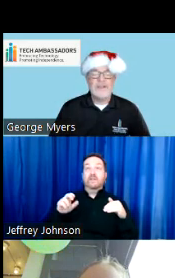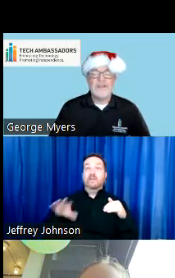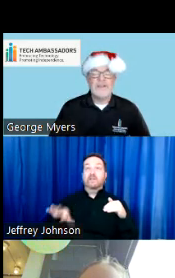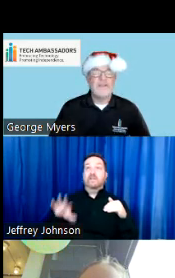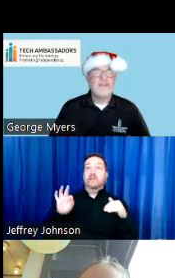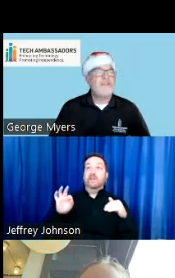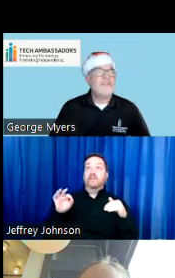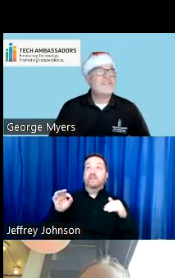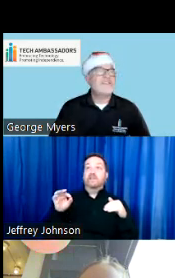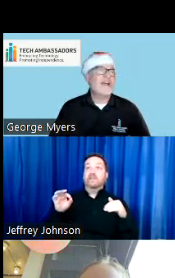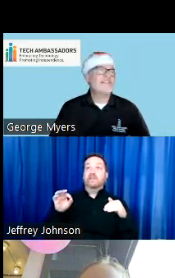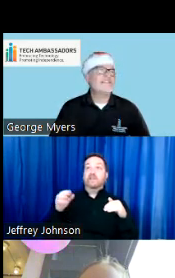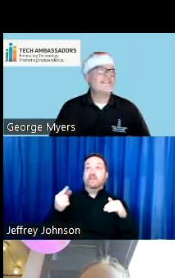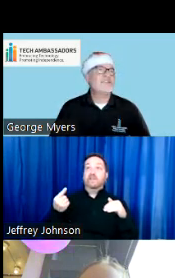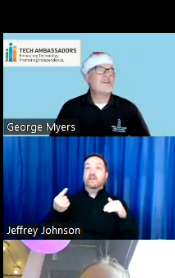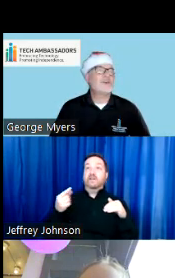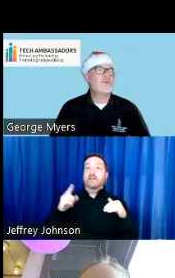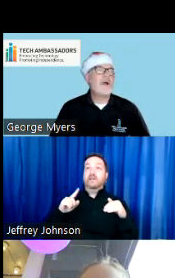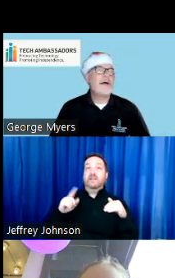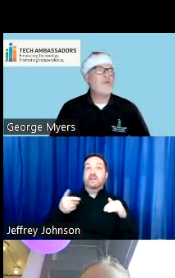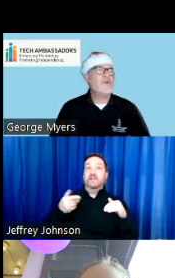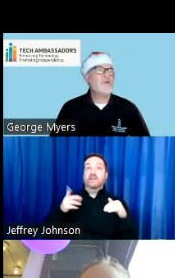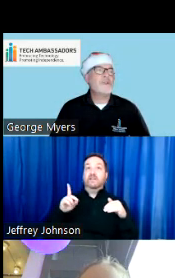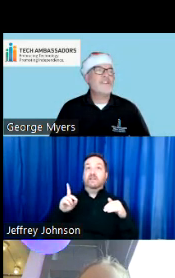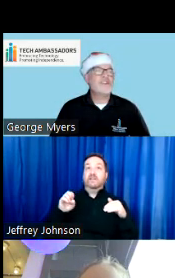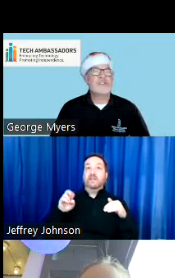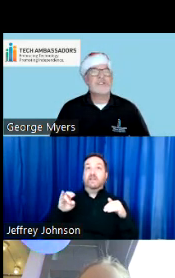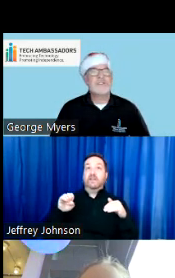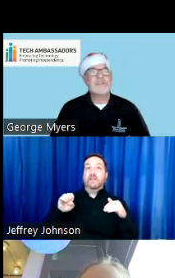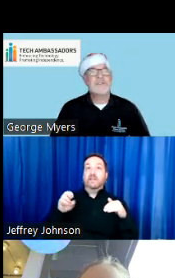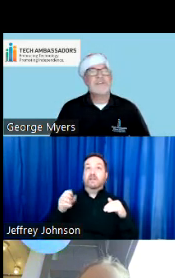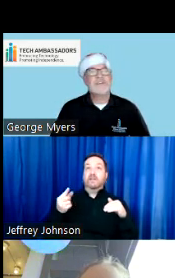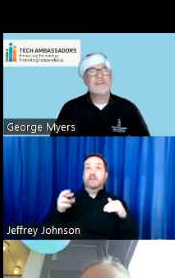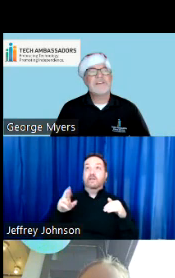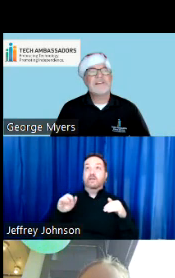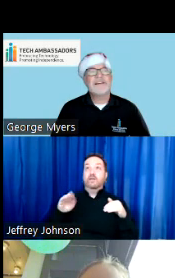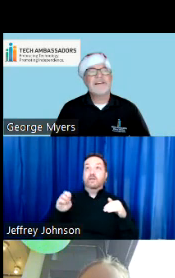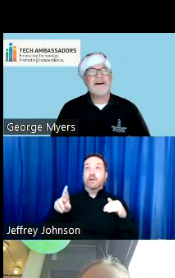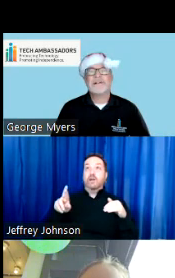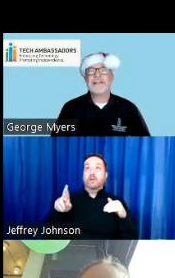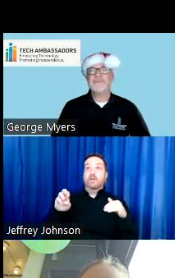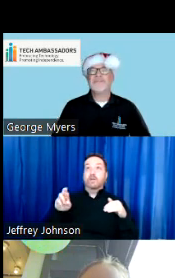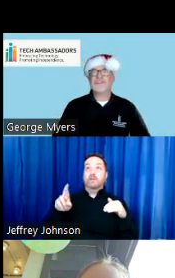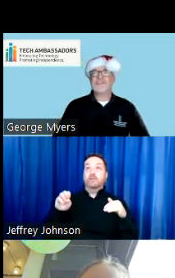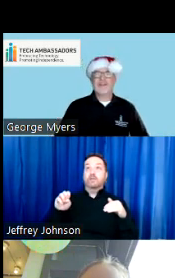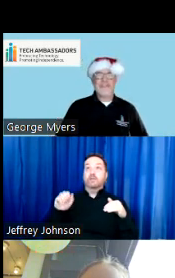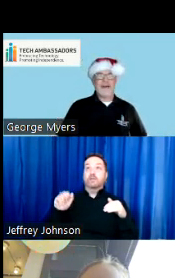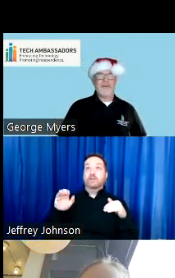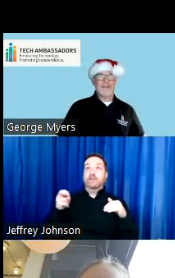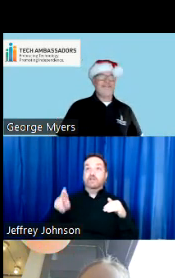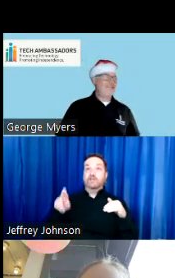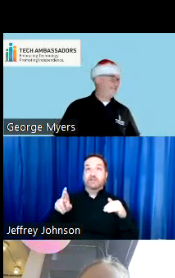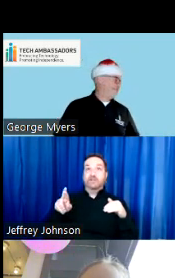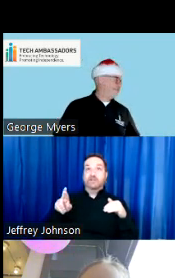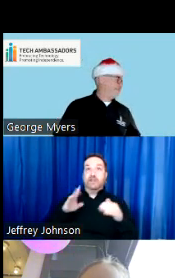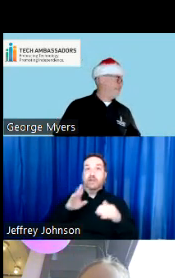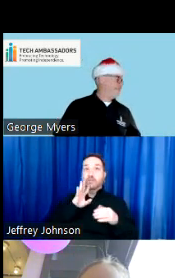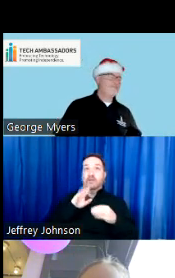found this device called a grabber reacher. I'm going to let him talk to you about that